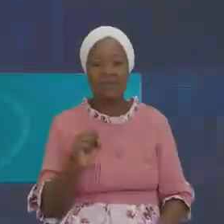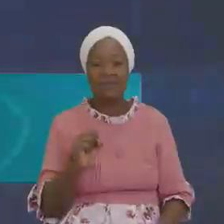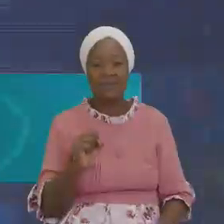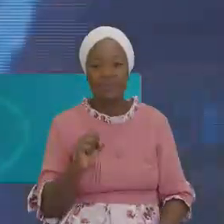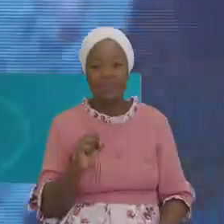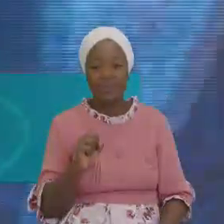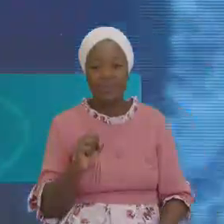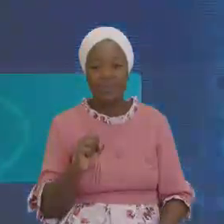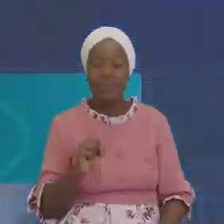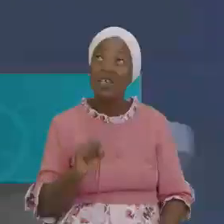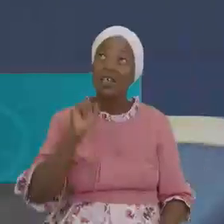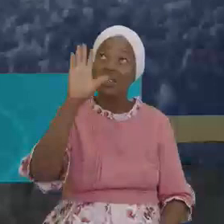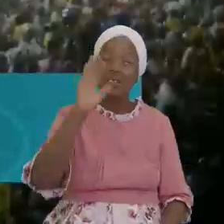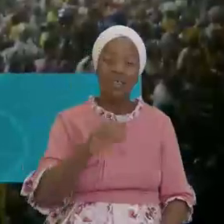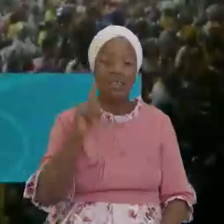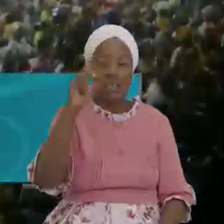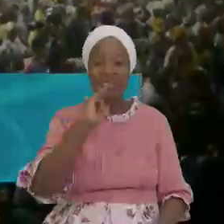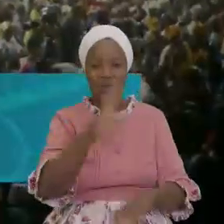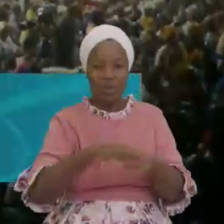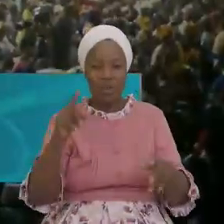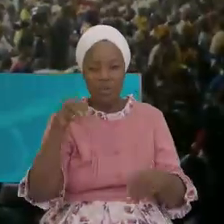He's calling you to salvation.